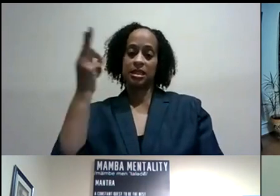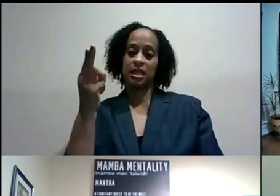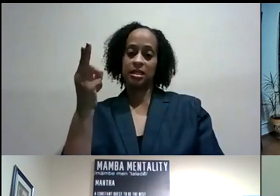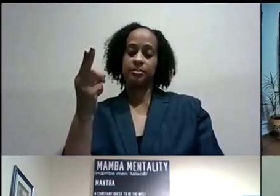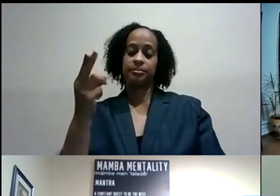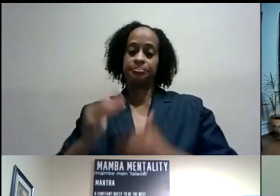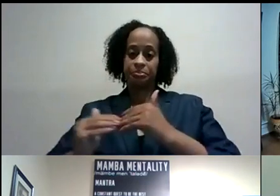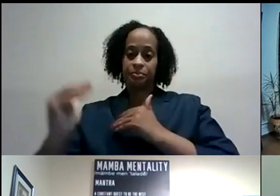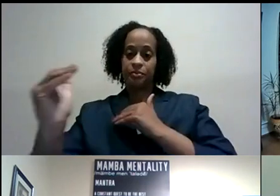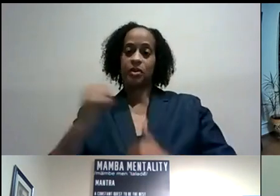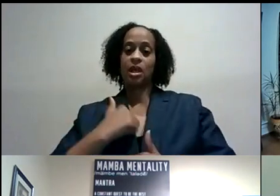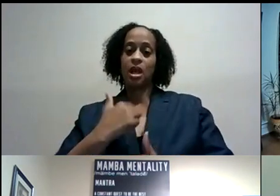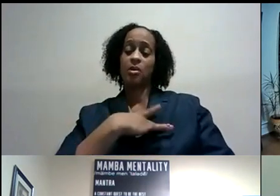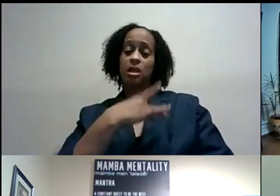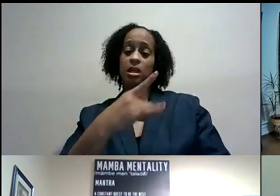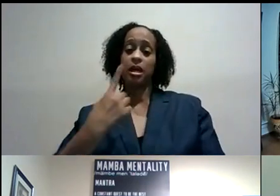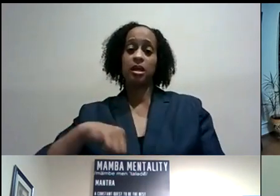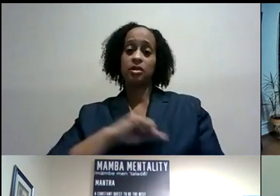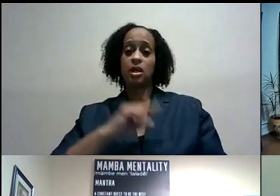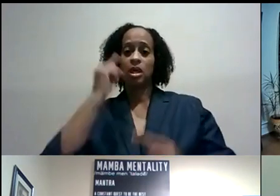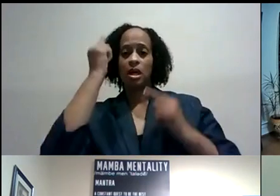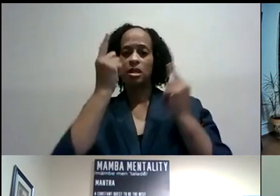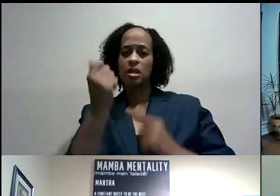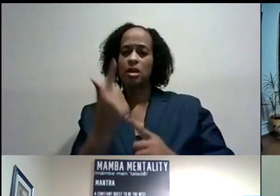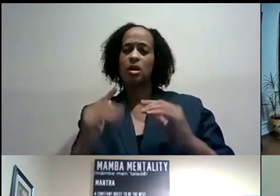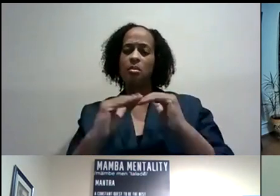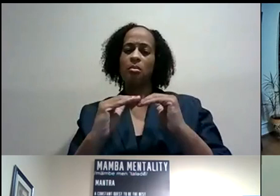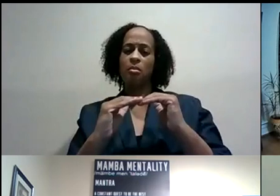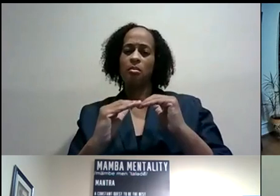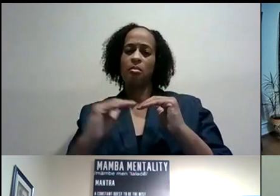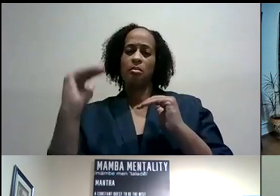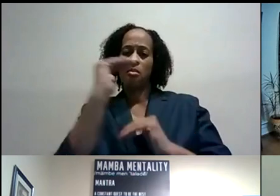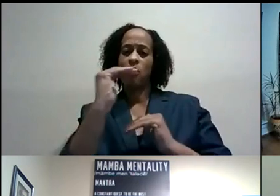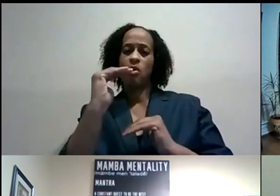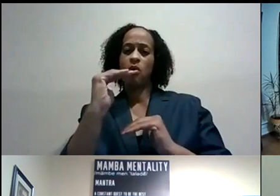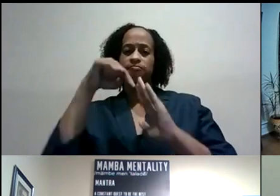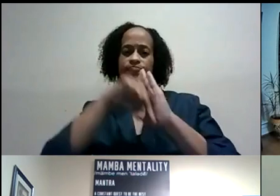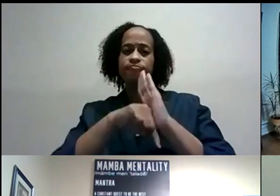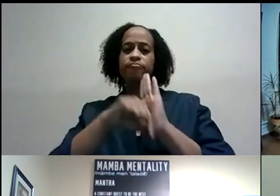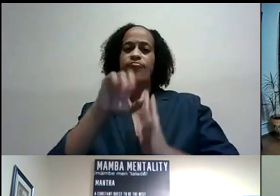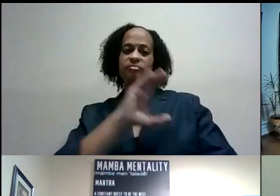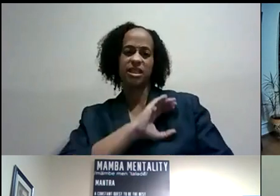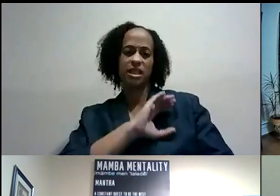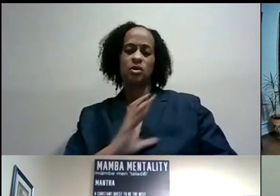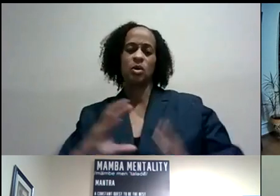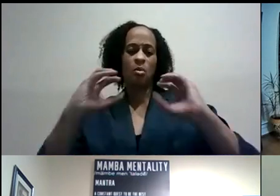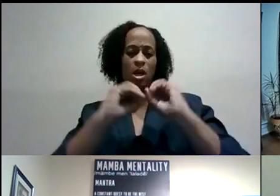I would like us to consider a little more than Cain in the study. There's so much more